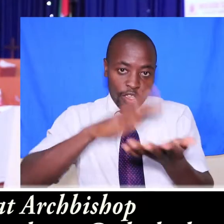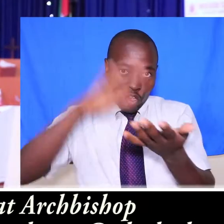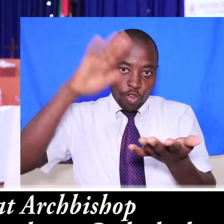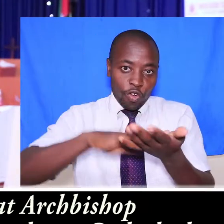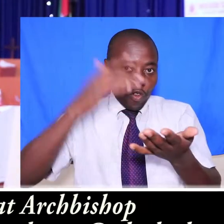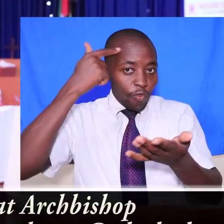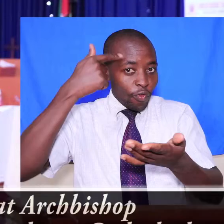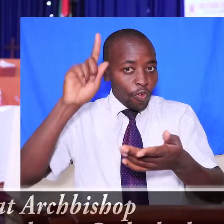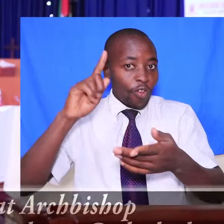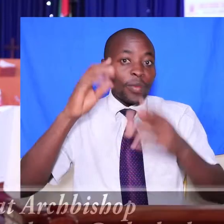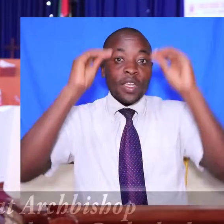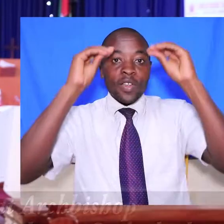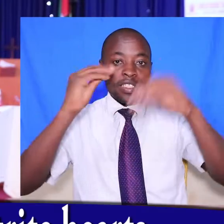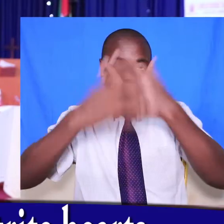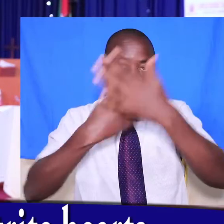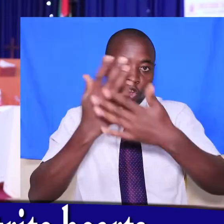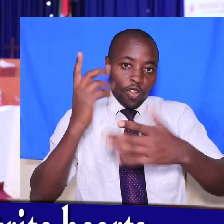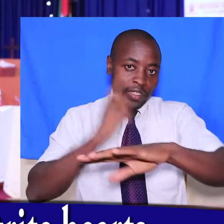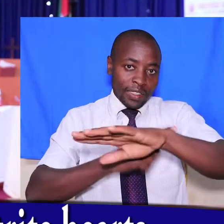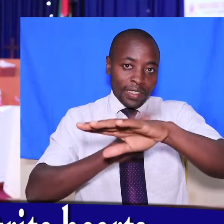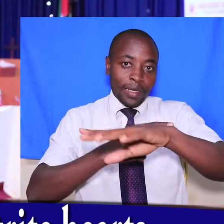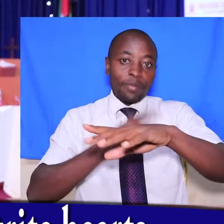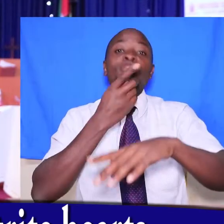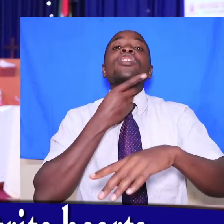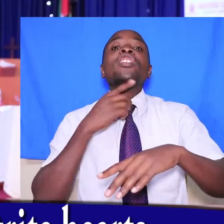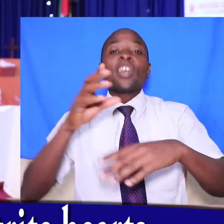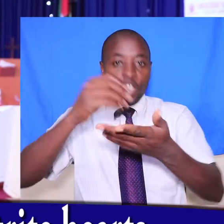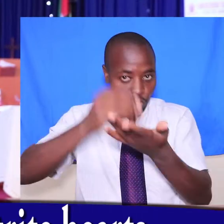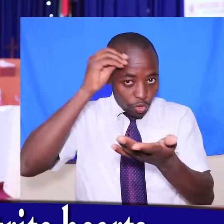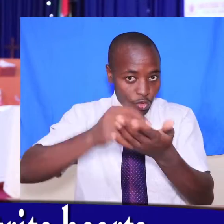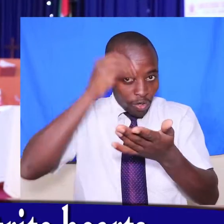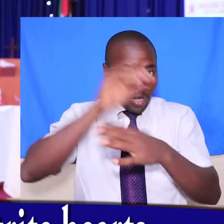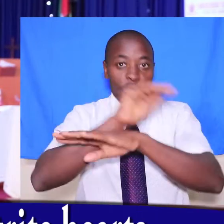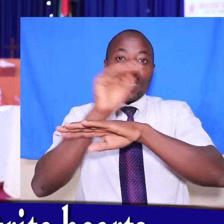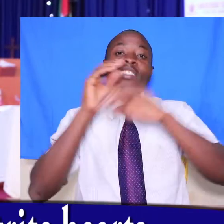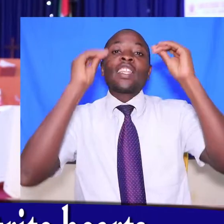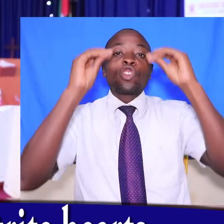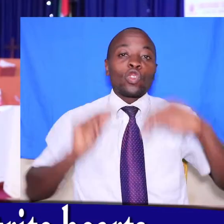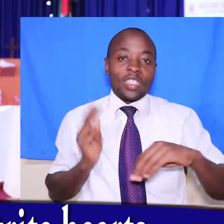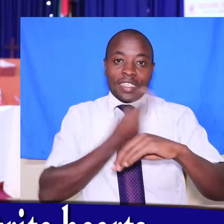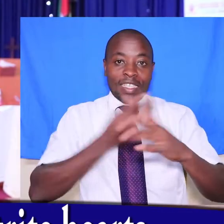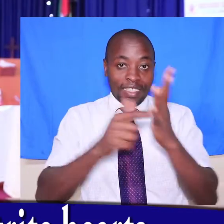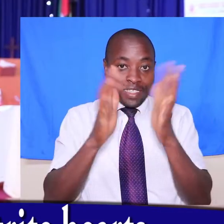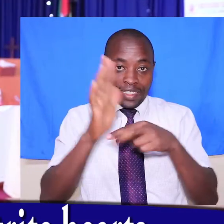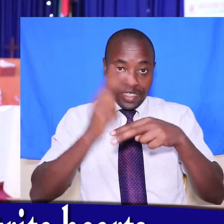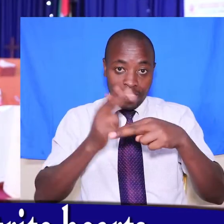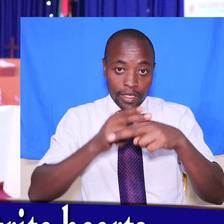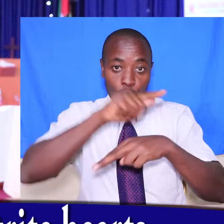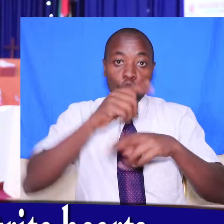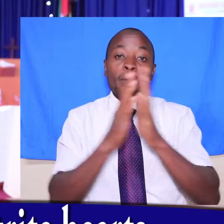being our teacher throughout. This morning we desire to learn from you and we ask the Lord you may teach us. In Jesus' name we